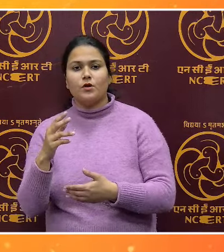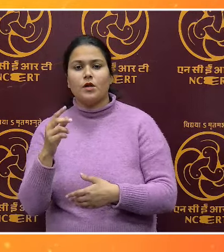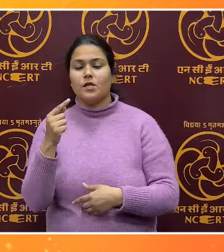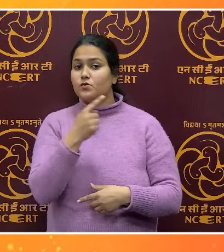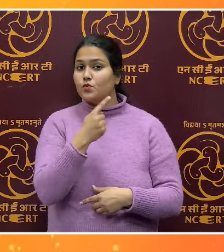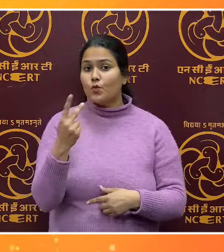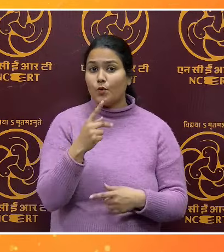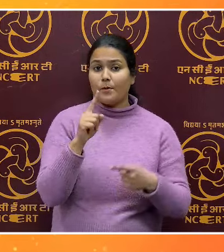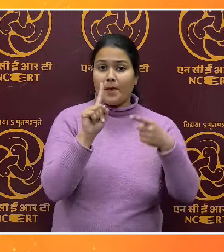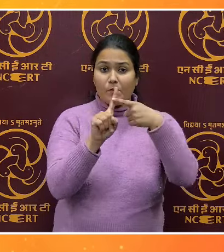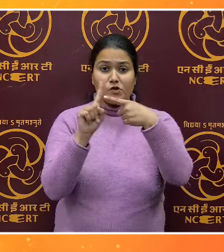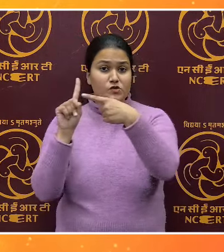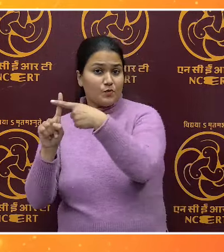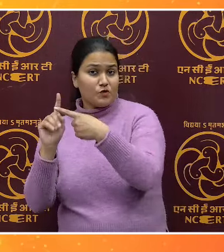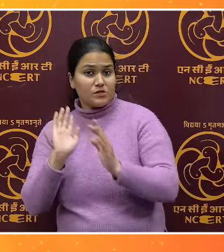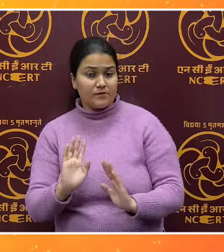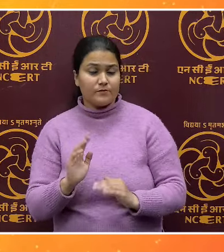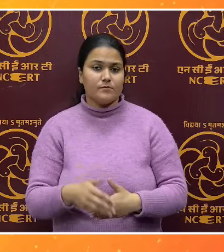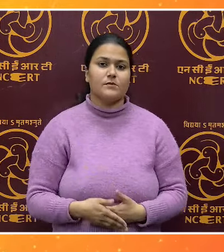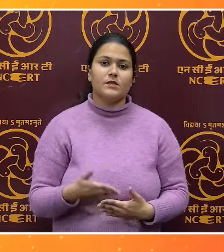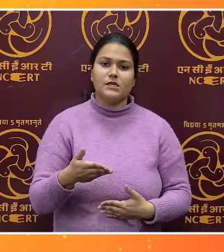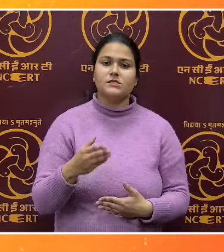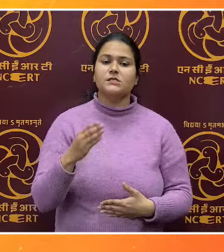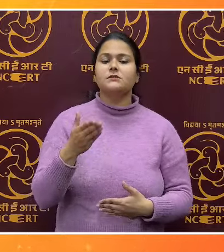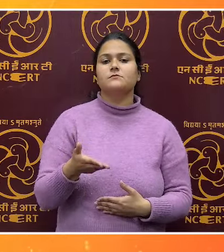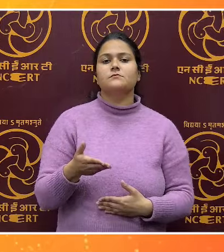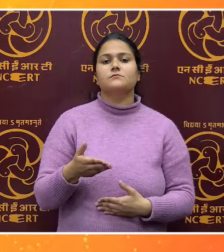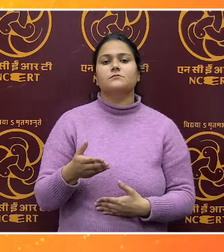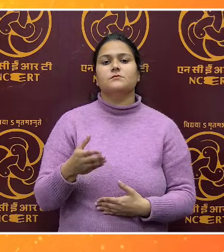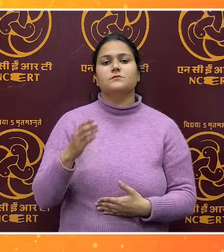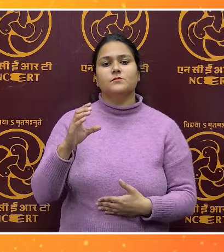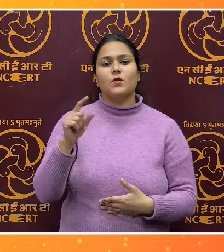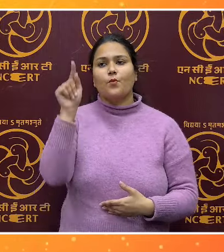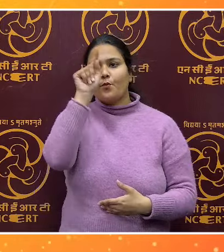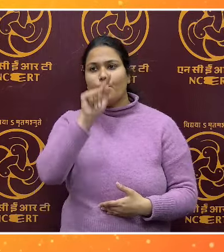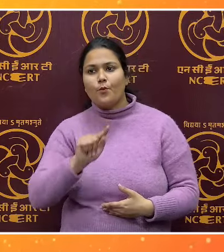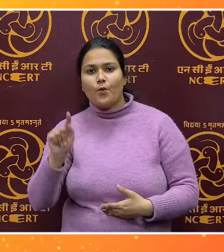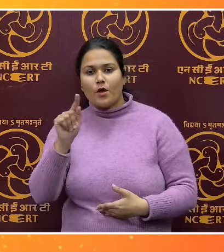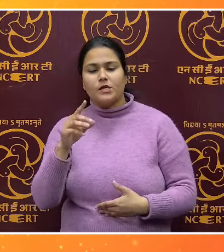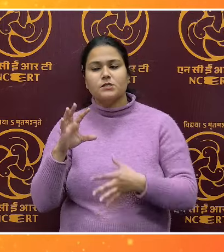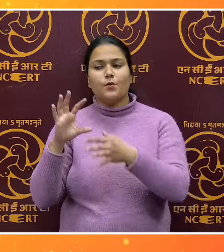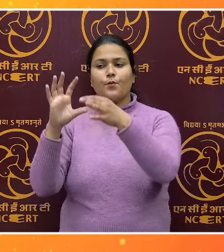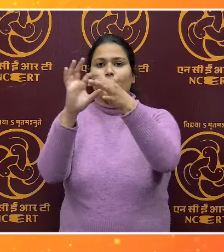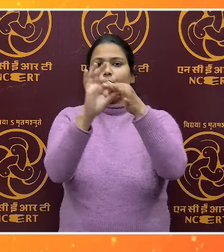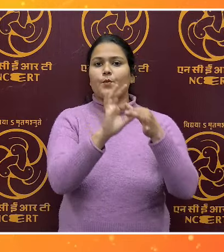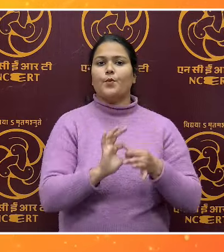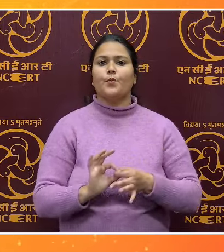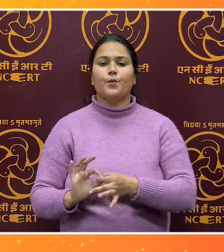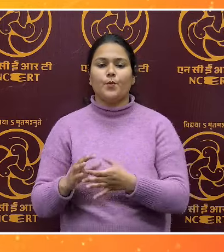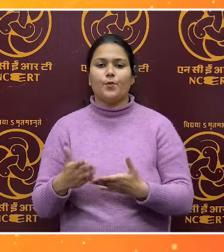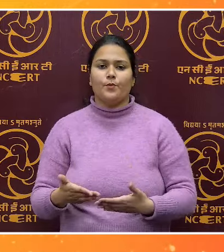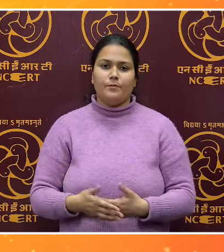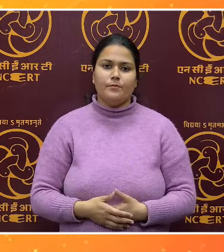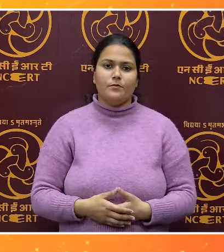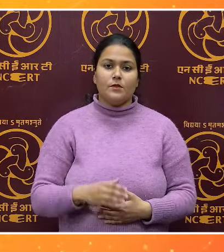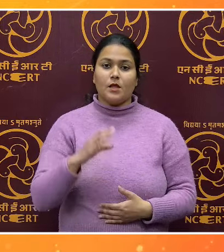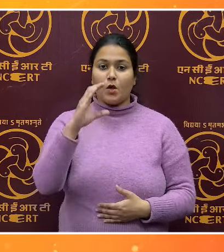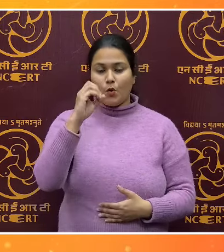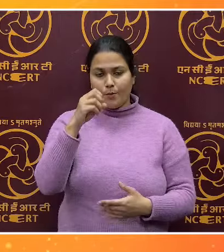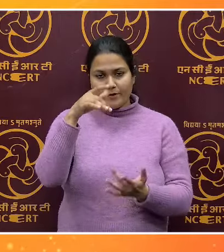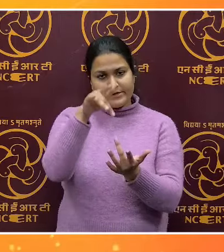charge, that is called chelate ion. Here we can look this one, copper is the central